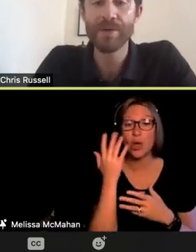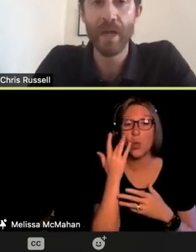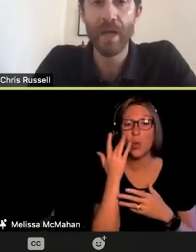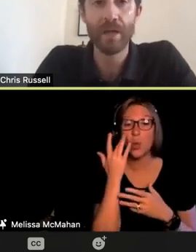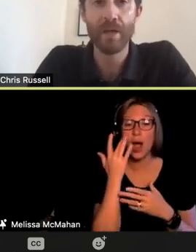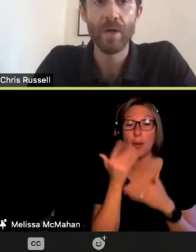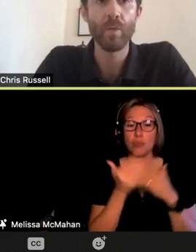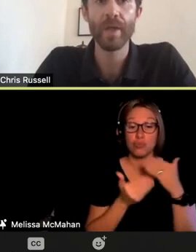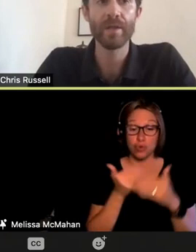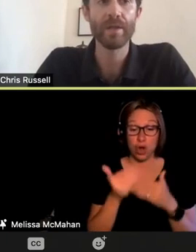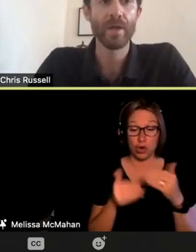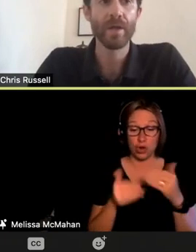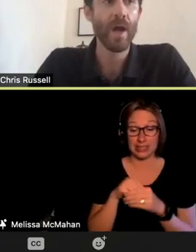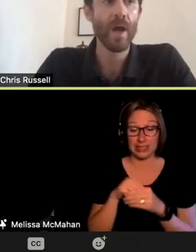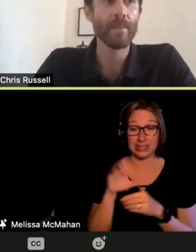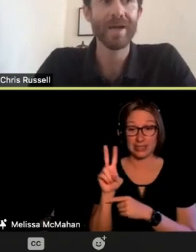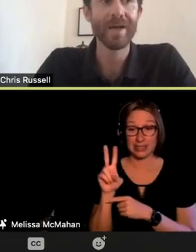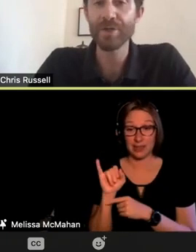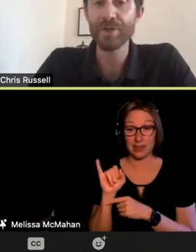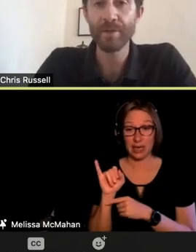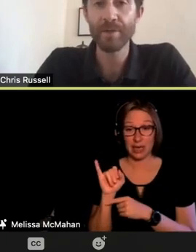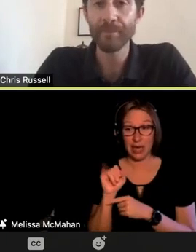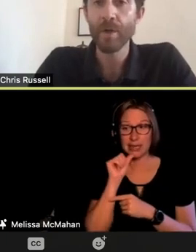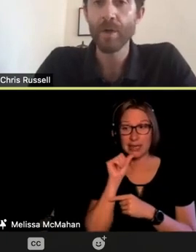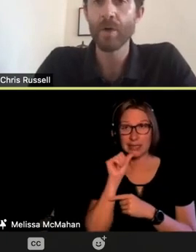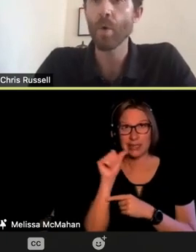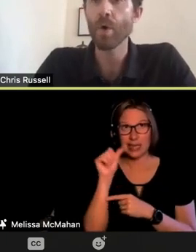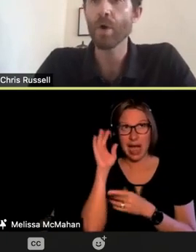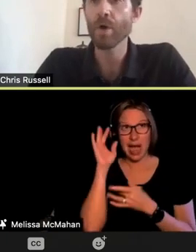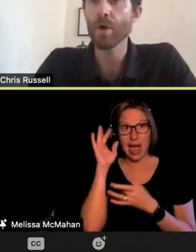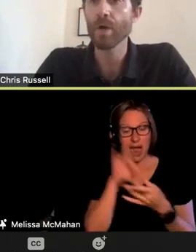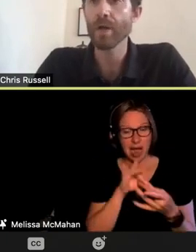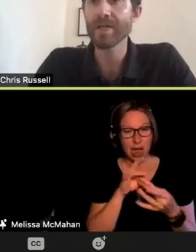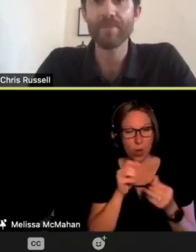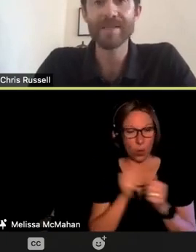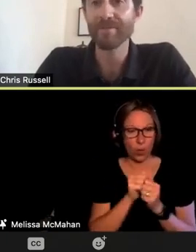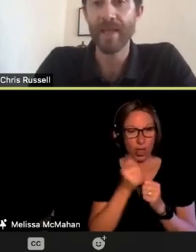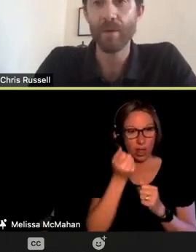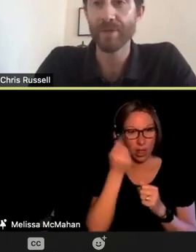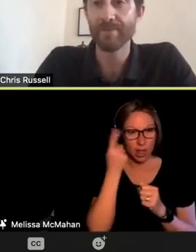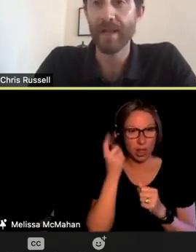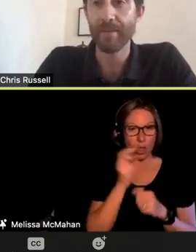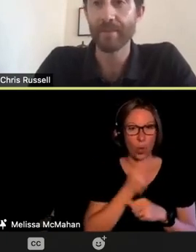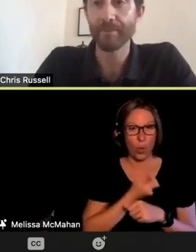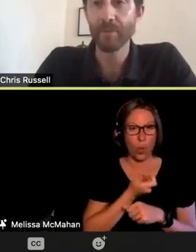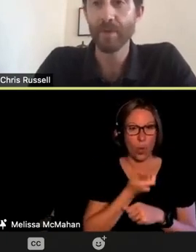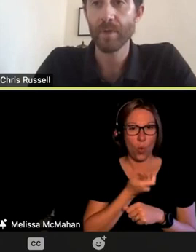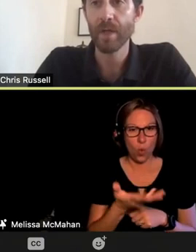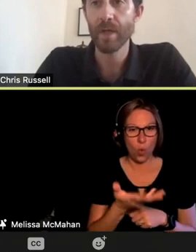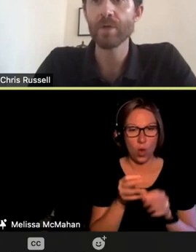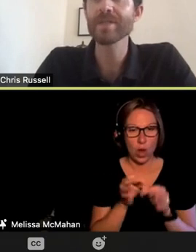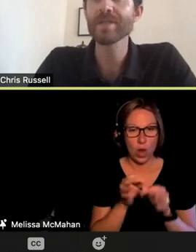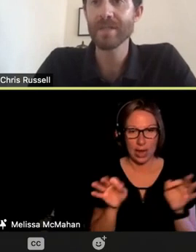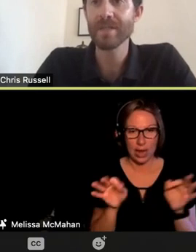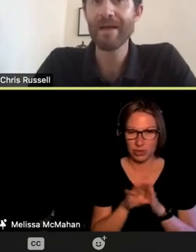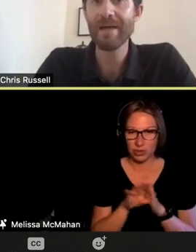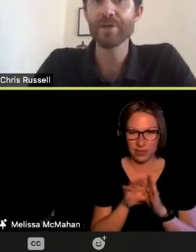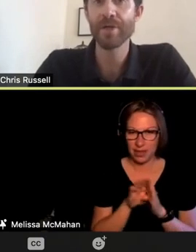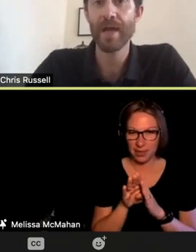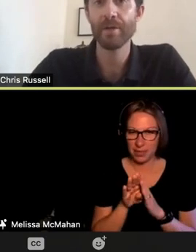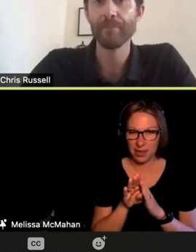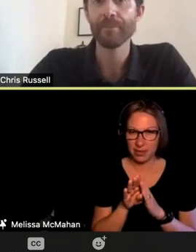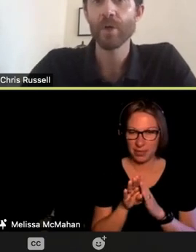not associated with cognition or expressive language development. Okay, you can